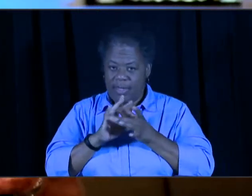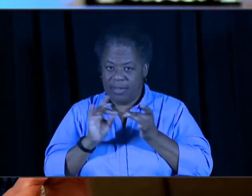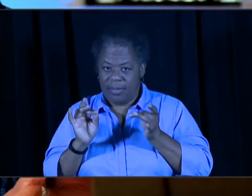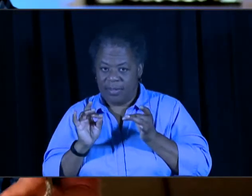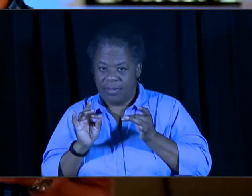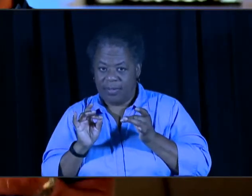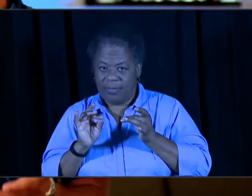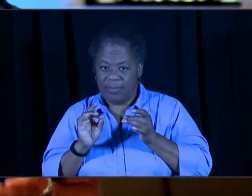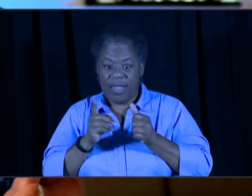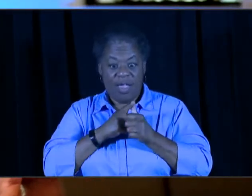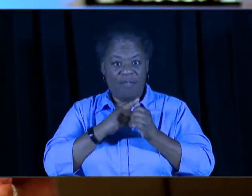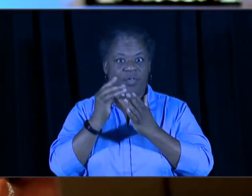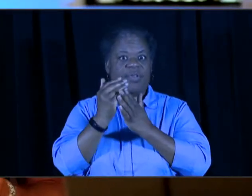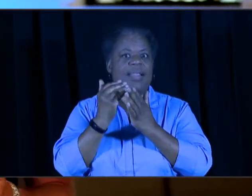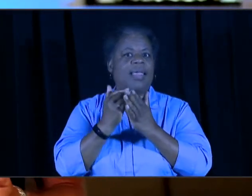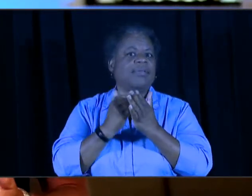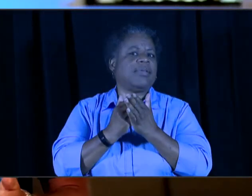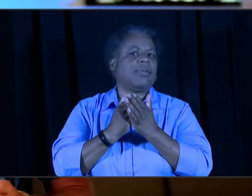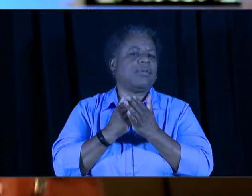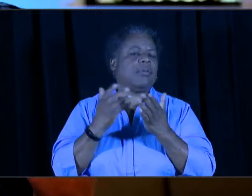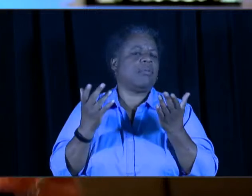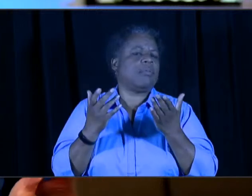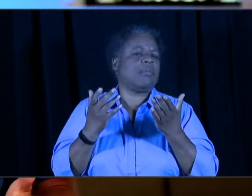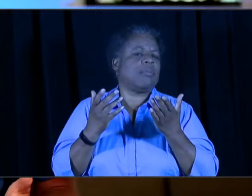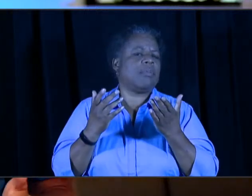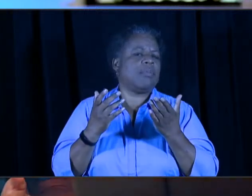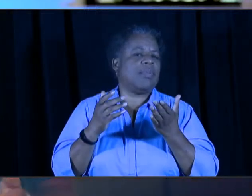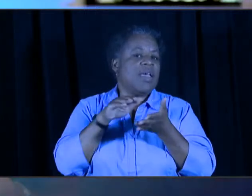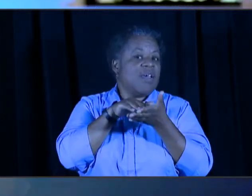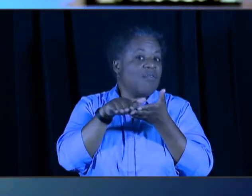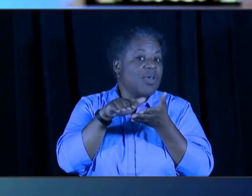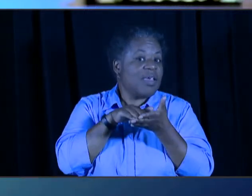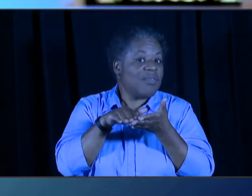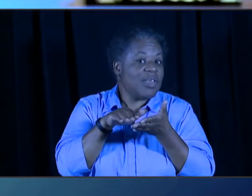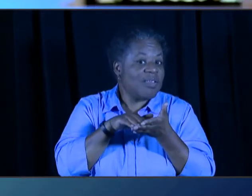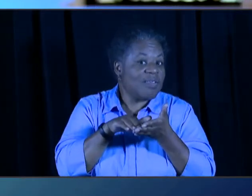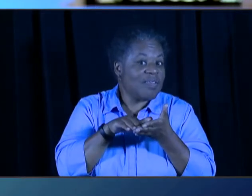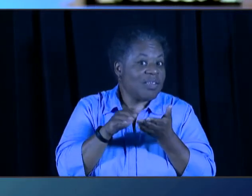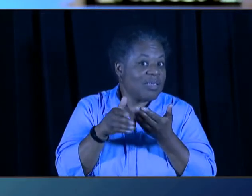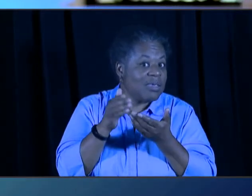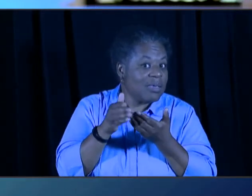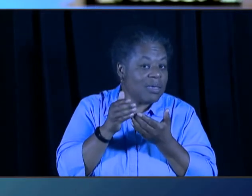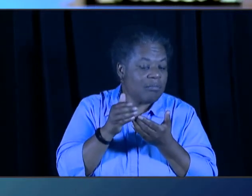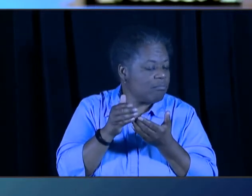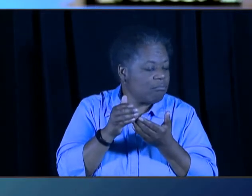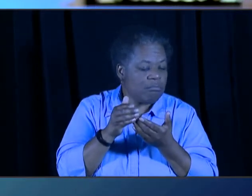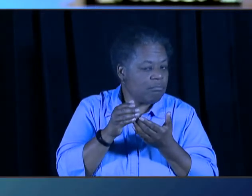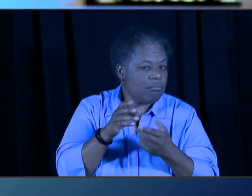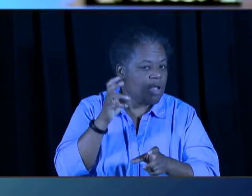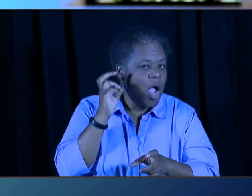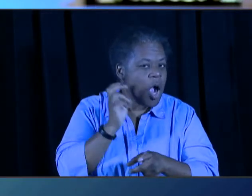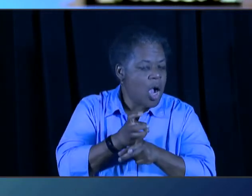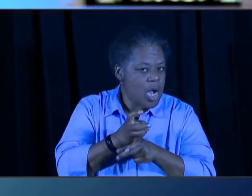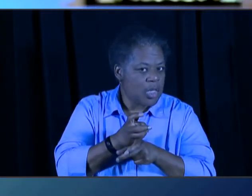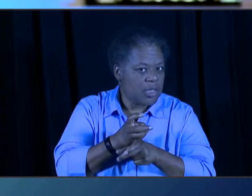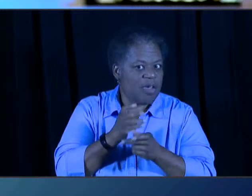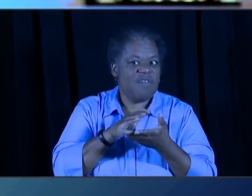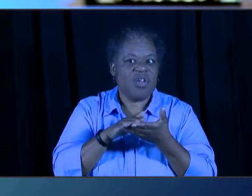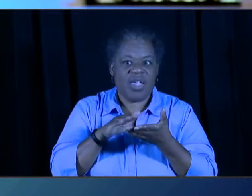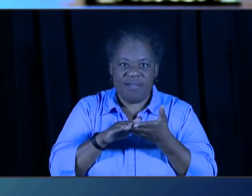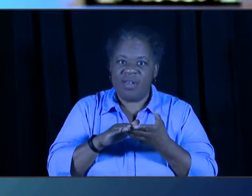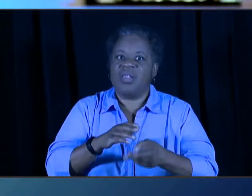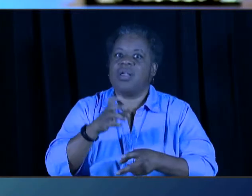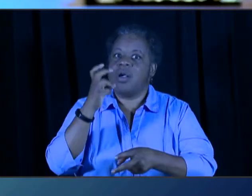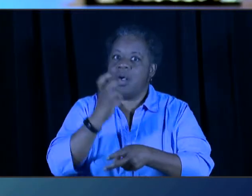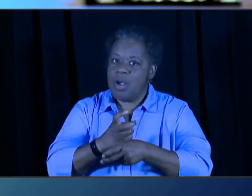So the first lesson we learn here is that forgiveness is hard. Forgiveness is hard. I